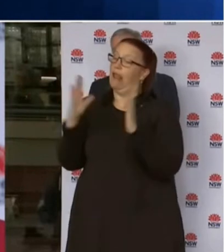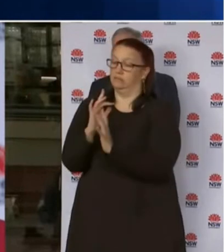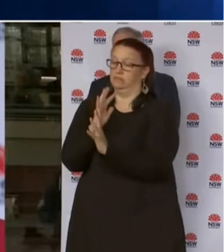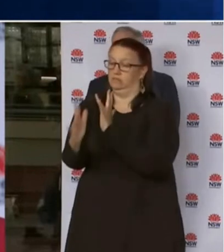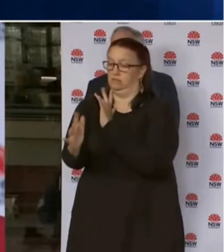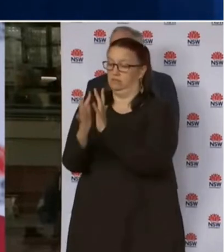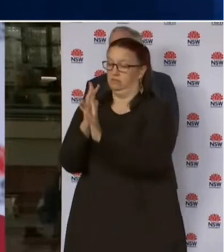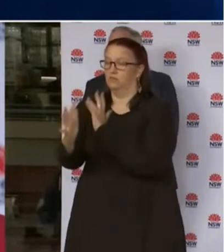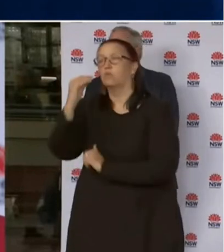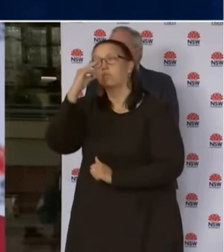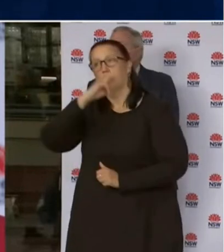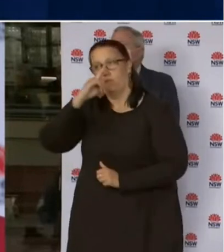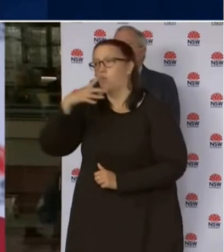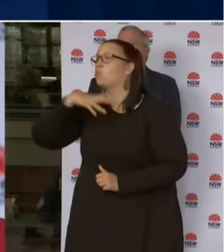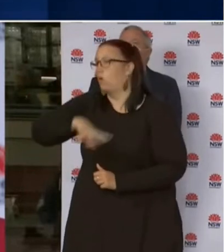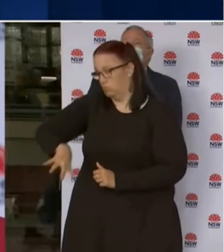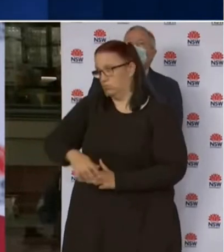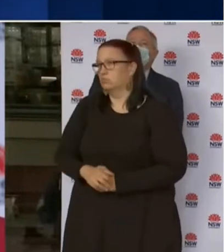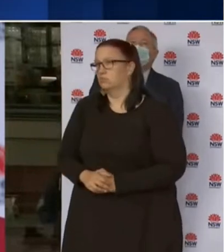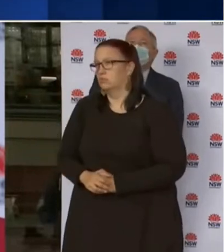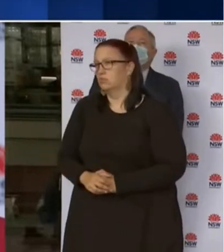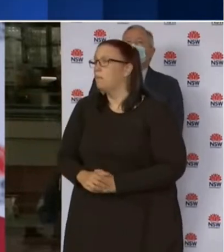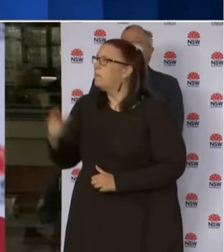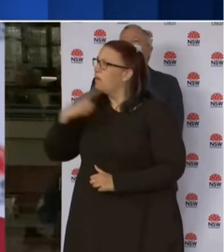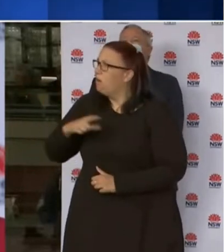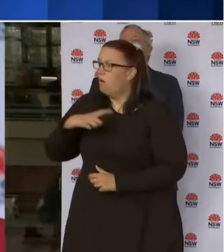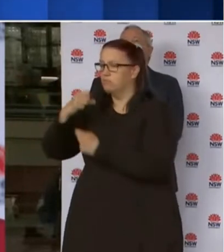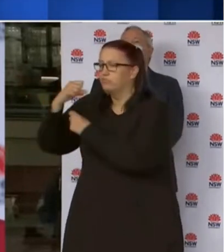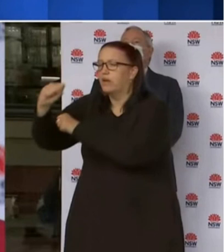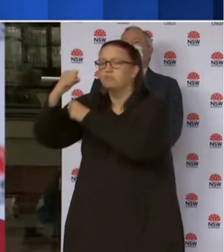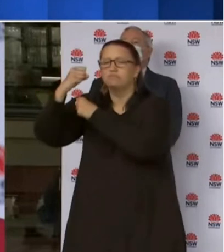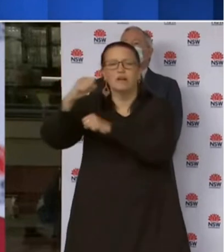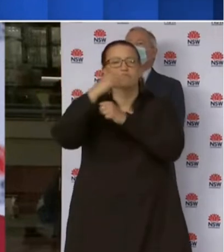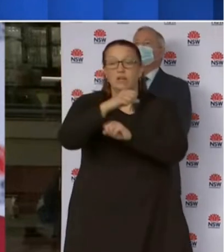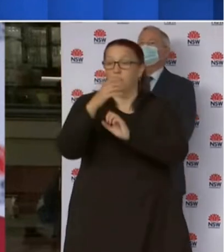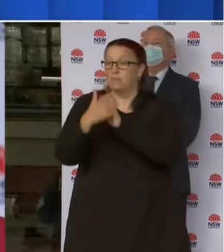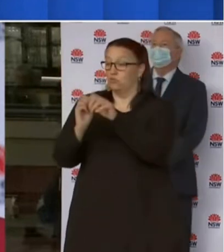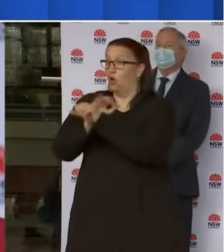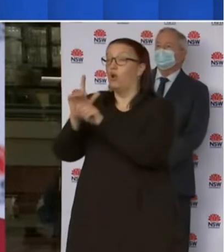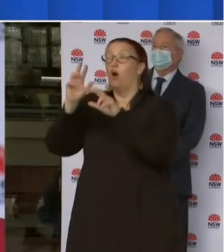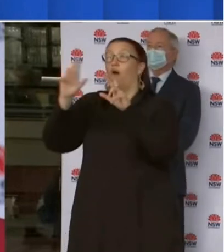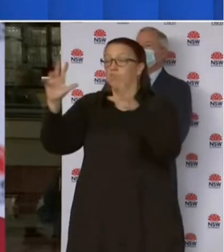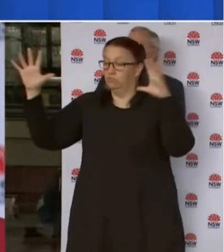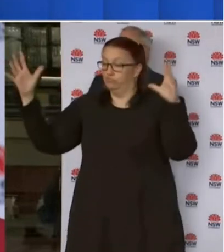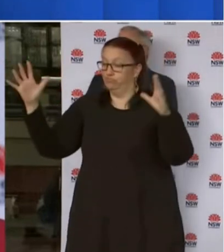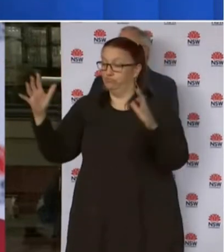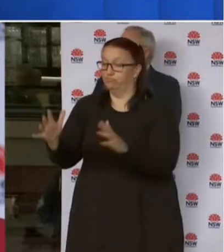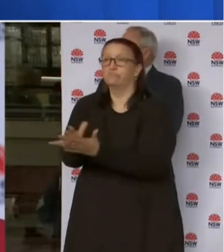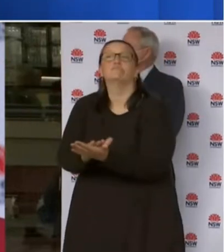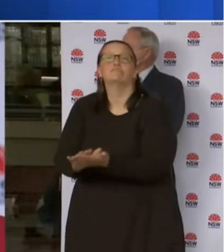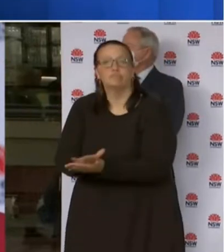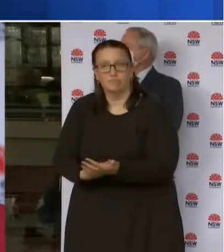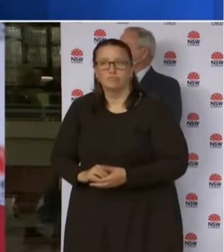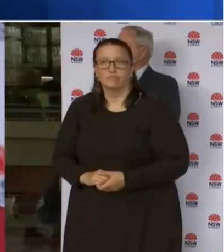can have over this next two weeks will give us the greatest confidence. And we do need two weeks